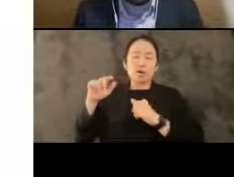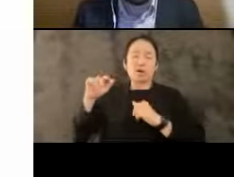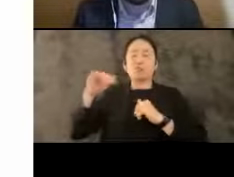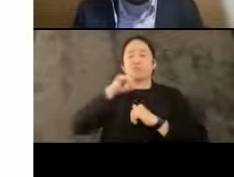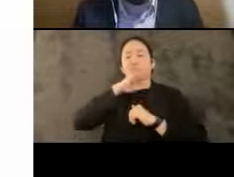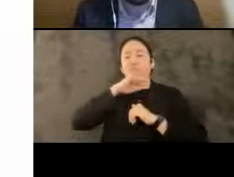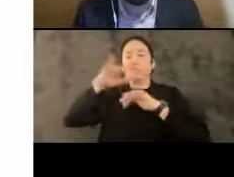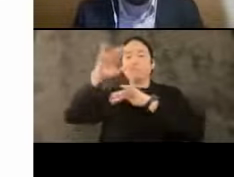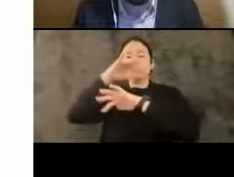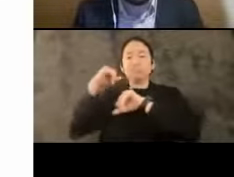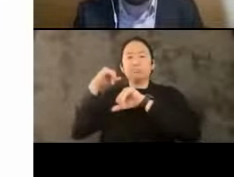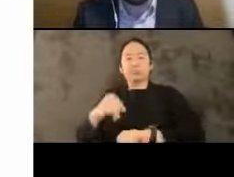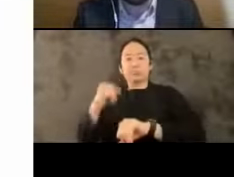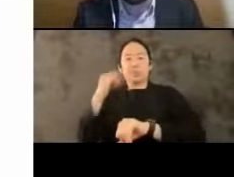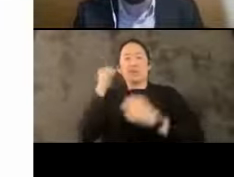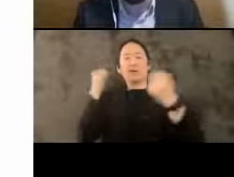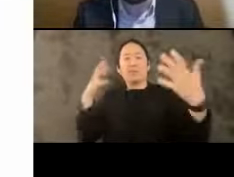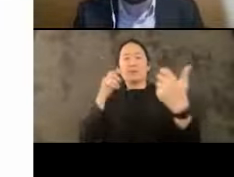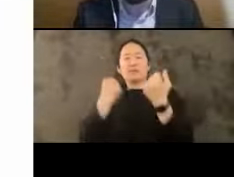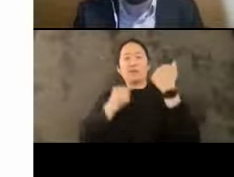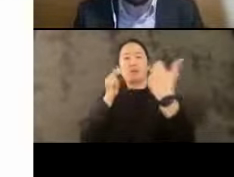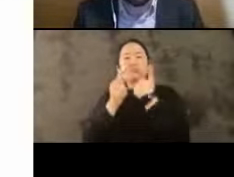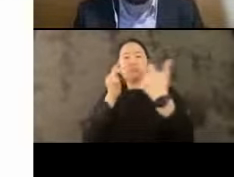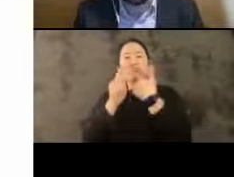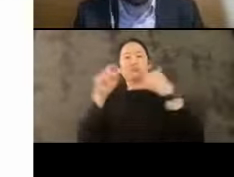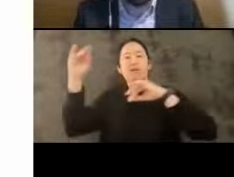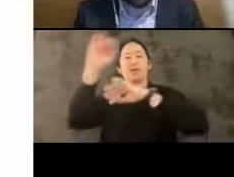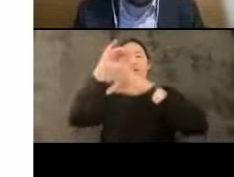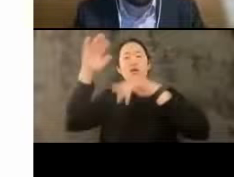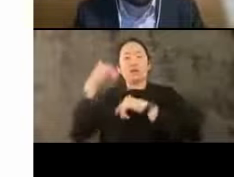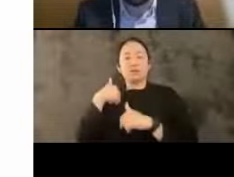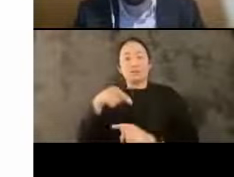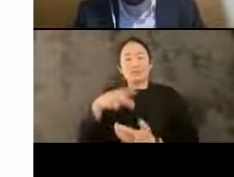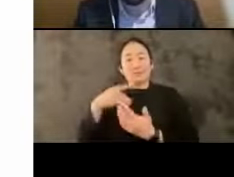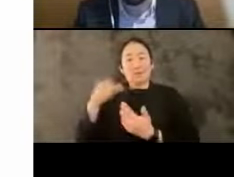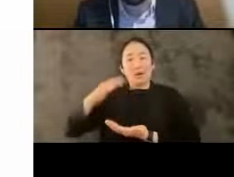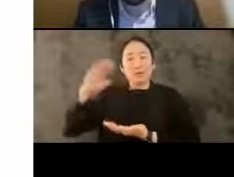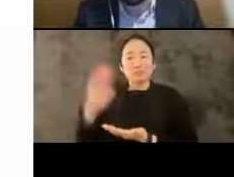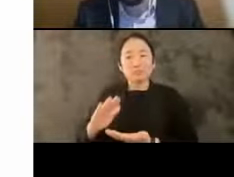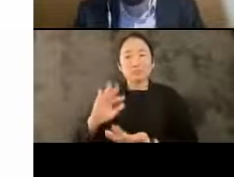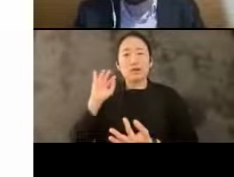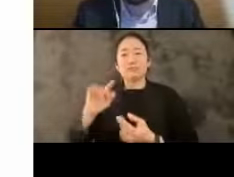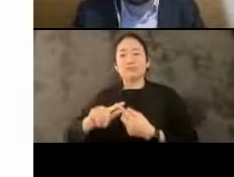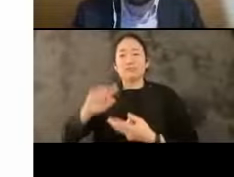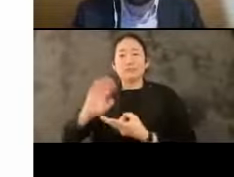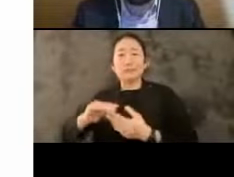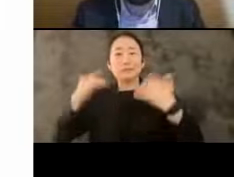transportation. And so anything we can do in this project to reduce that and noise and vibration is a good thing.